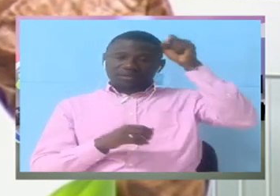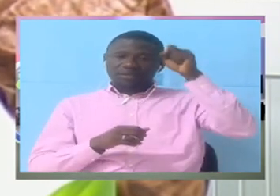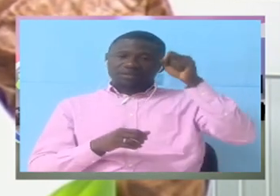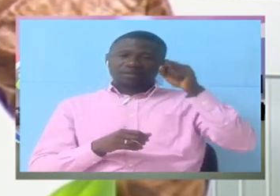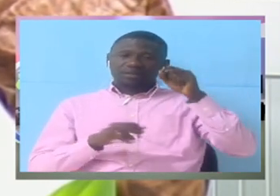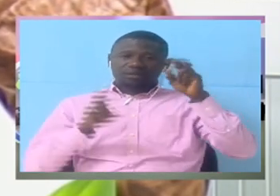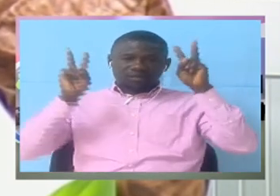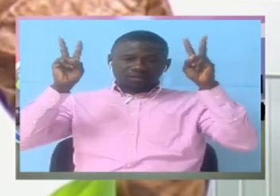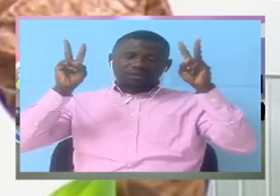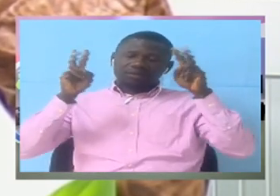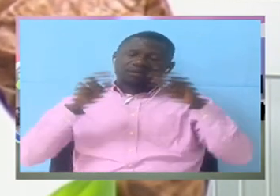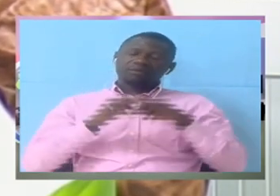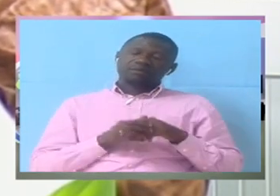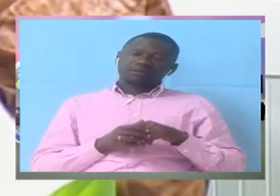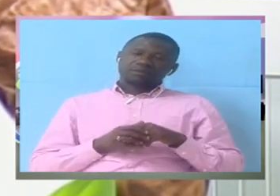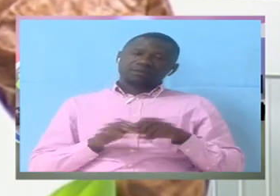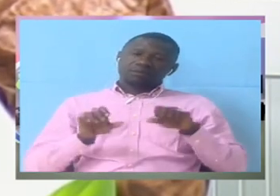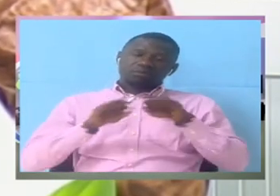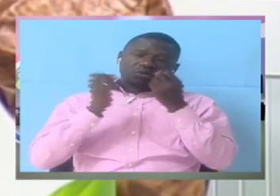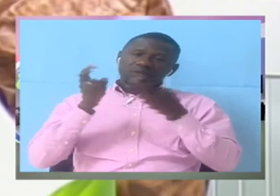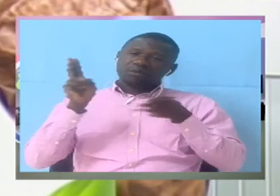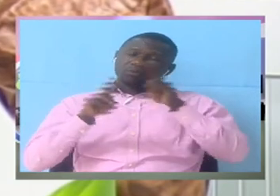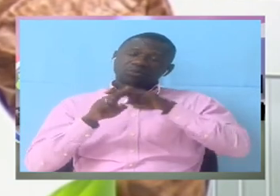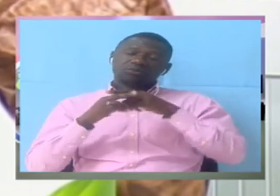Former President Jammeh, I record the break. He broke a record.